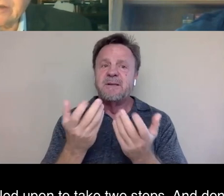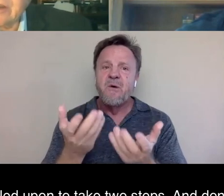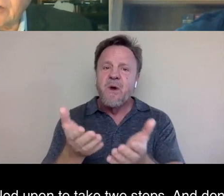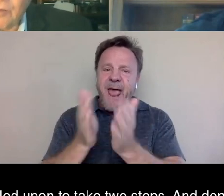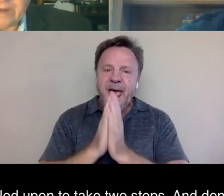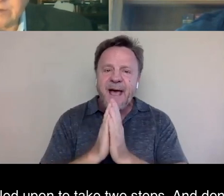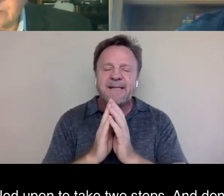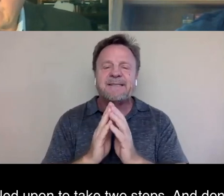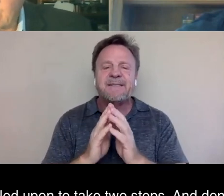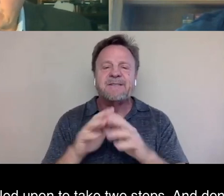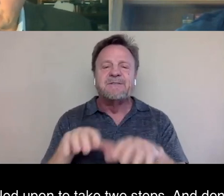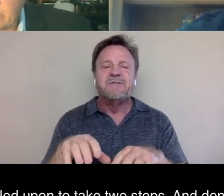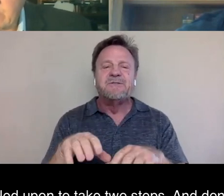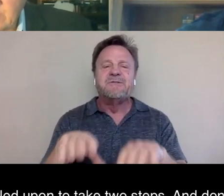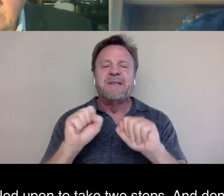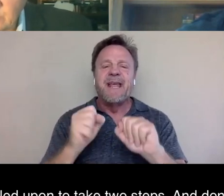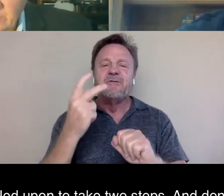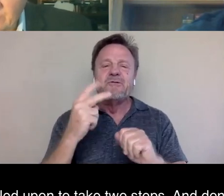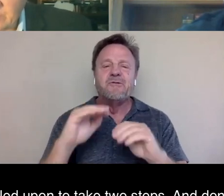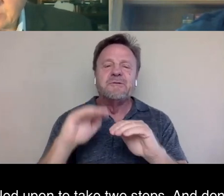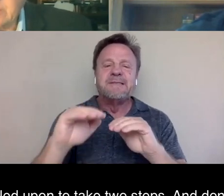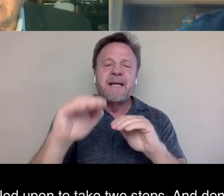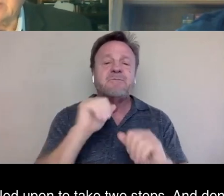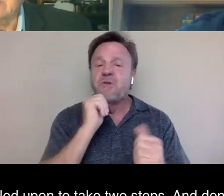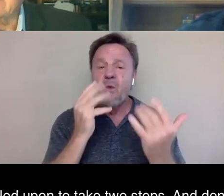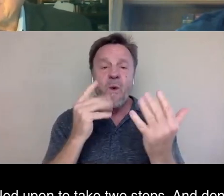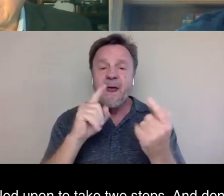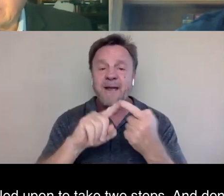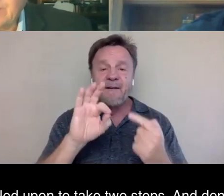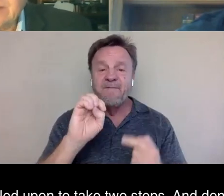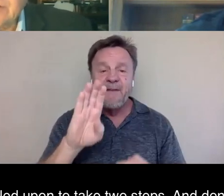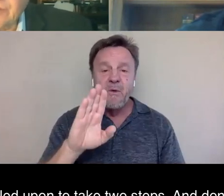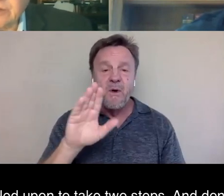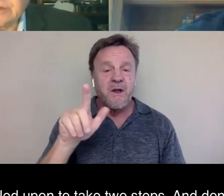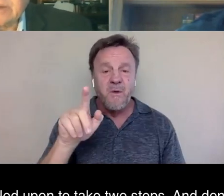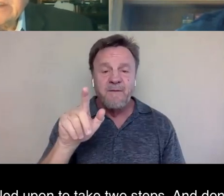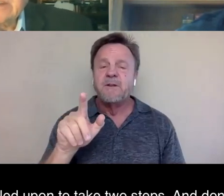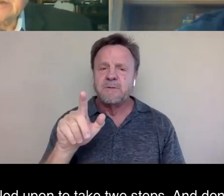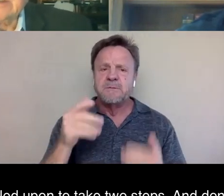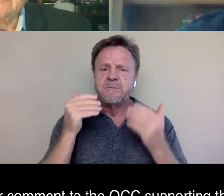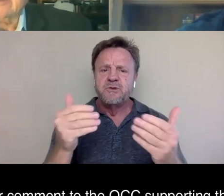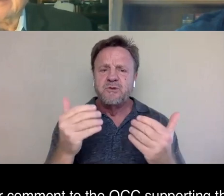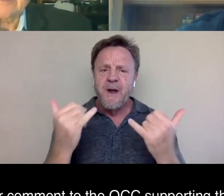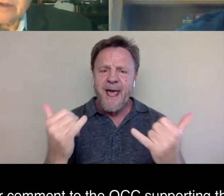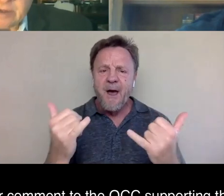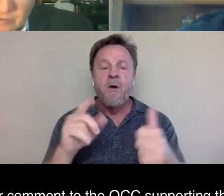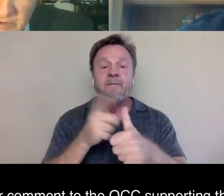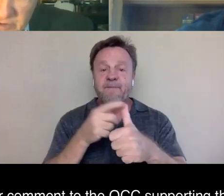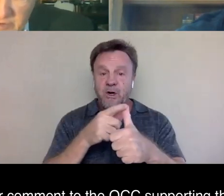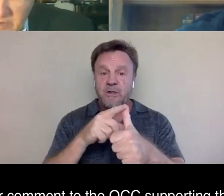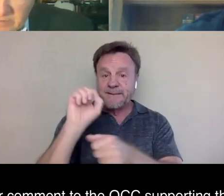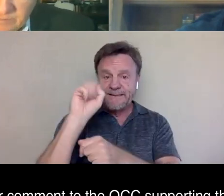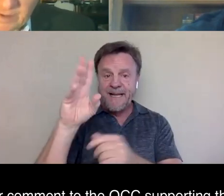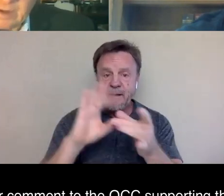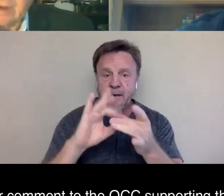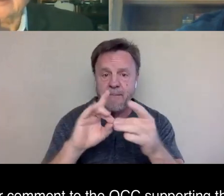steps, and don't wait until February 21st. Do it now. First is send your comment to the